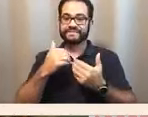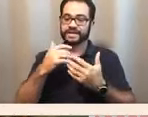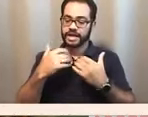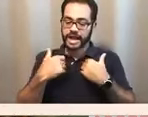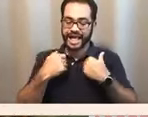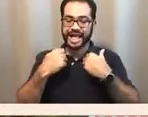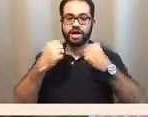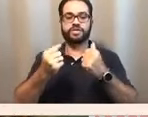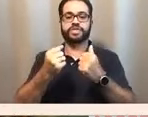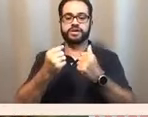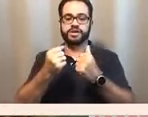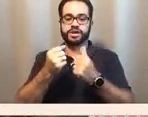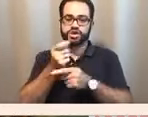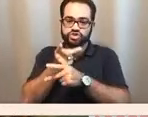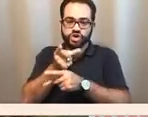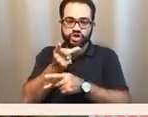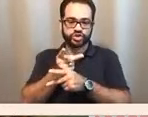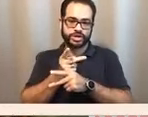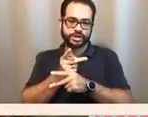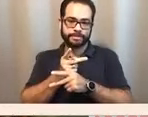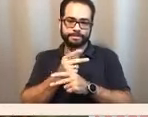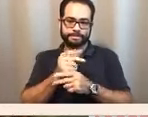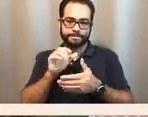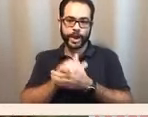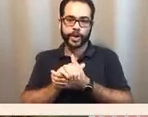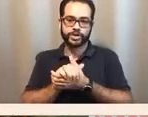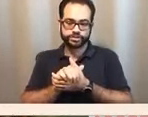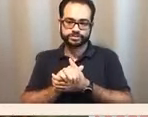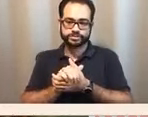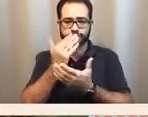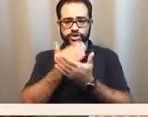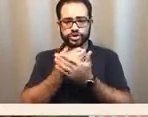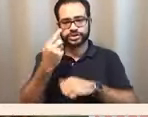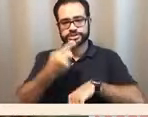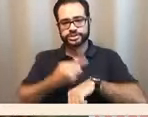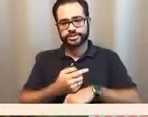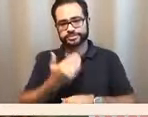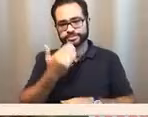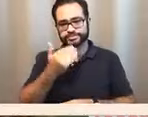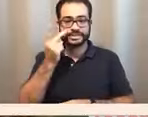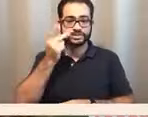nurturing marriage. Have a great day. See you soon.